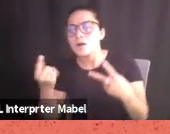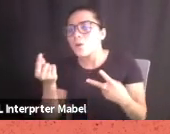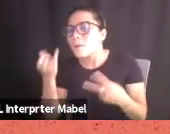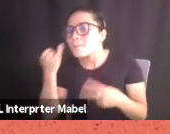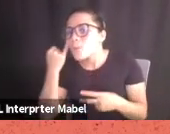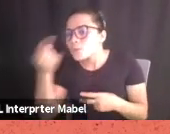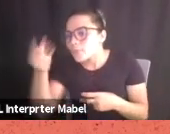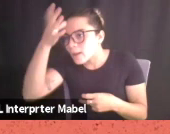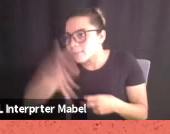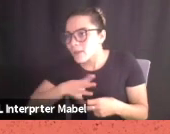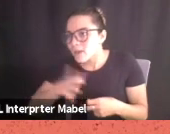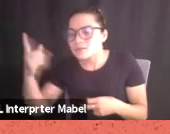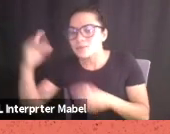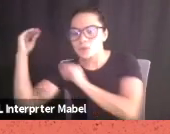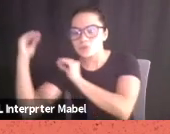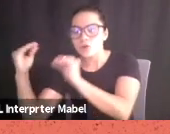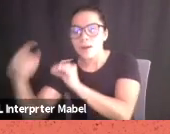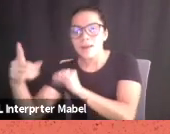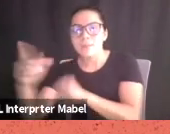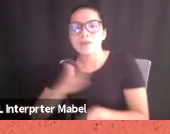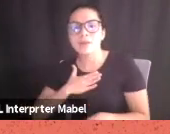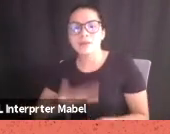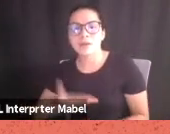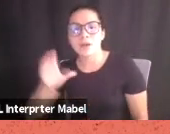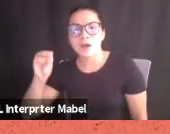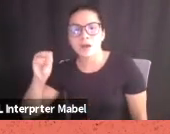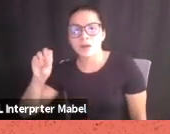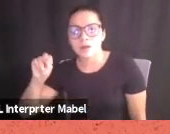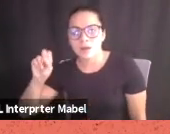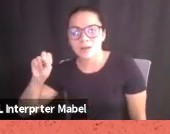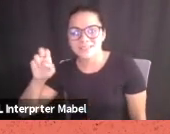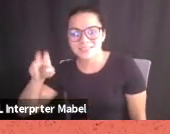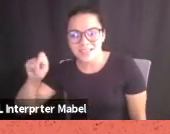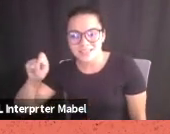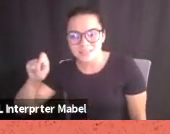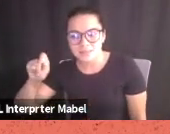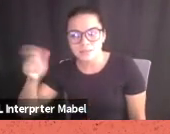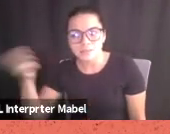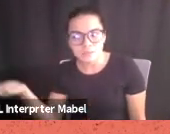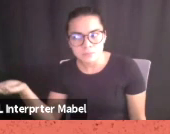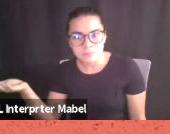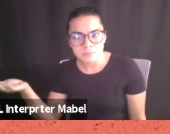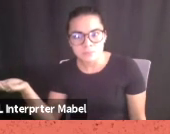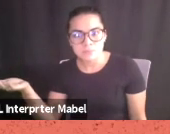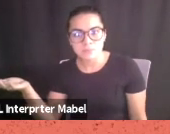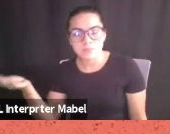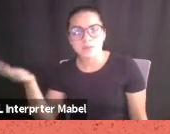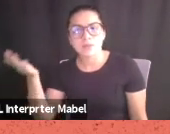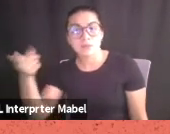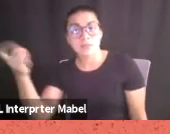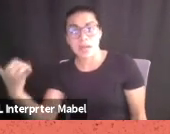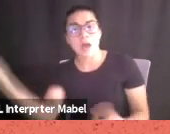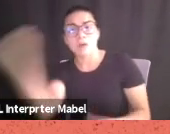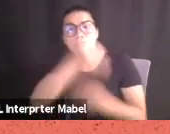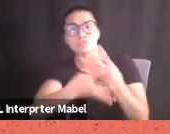consent and respect? What would that have looked like? And so while he is in prison, you know, what